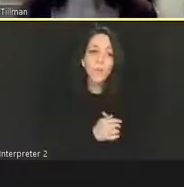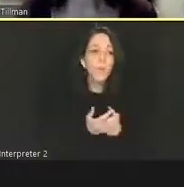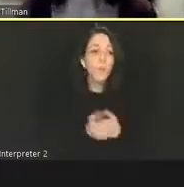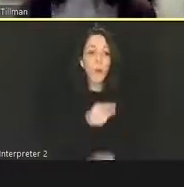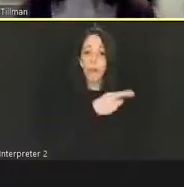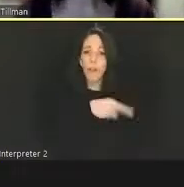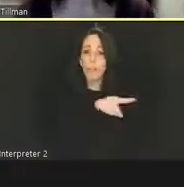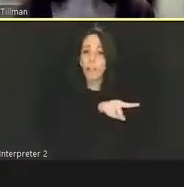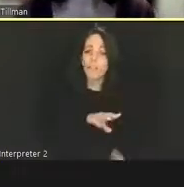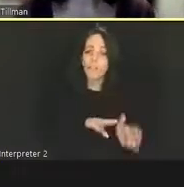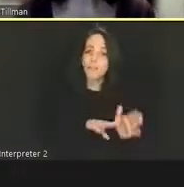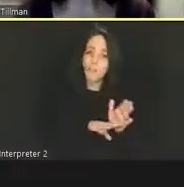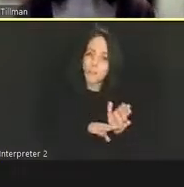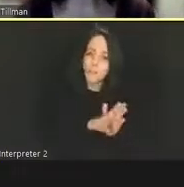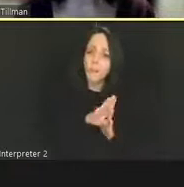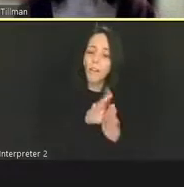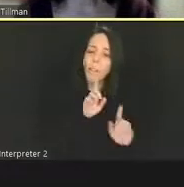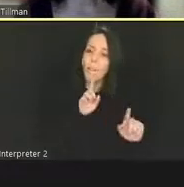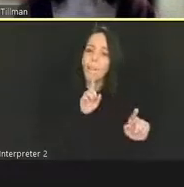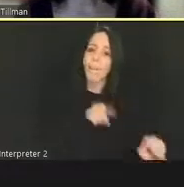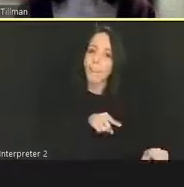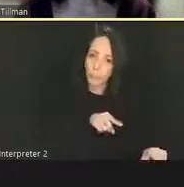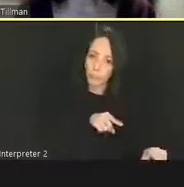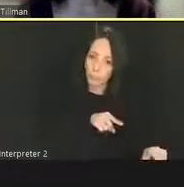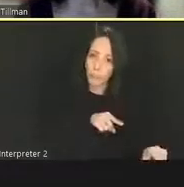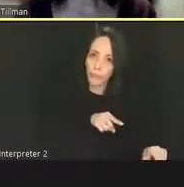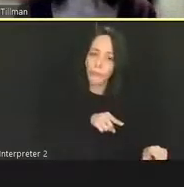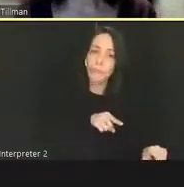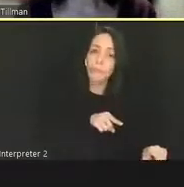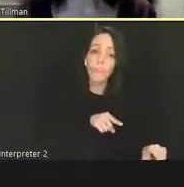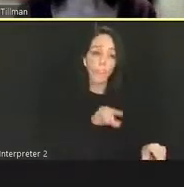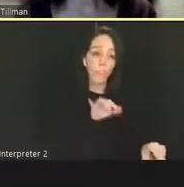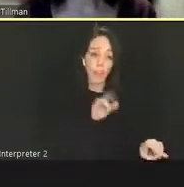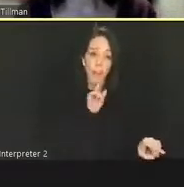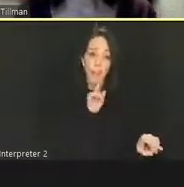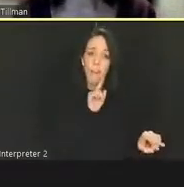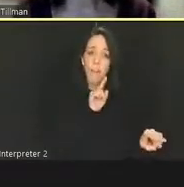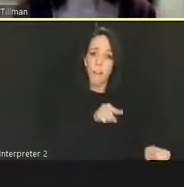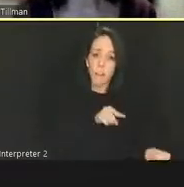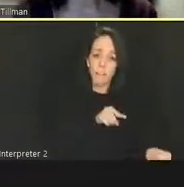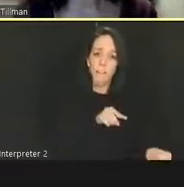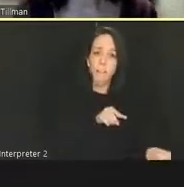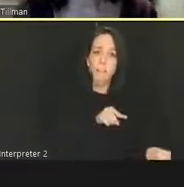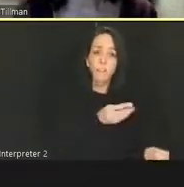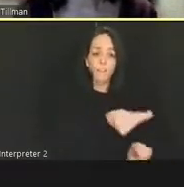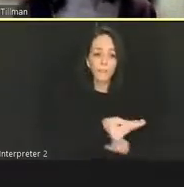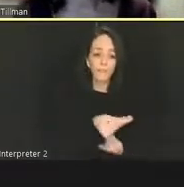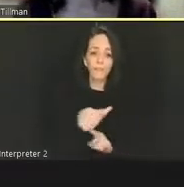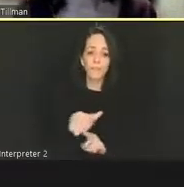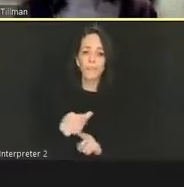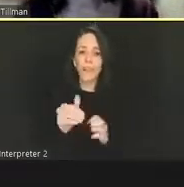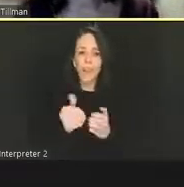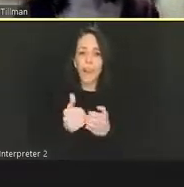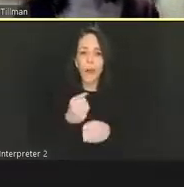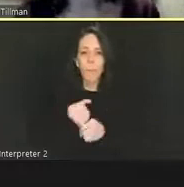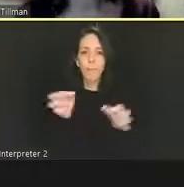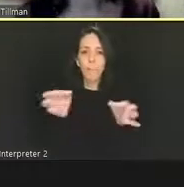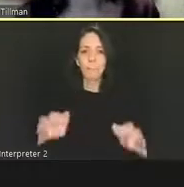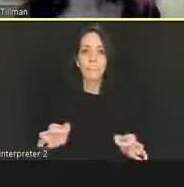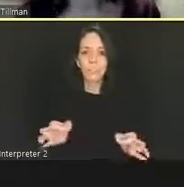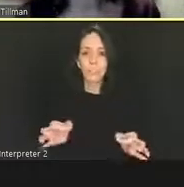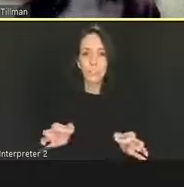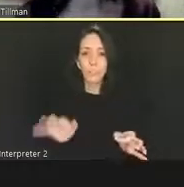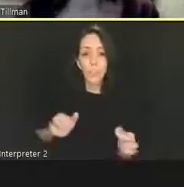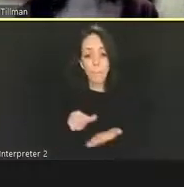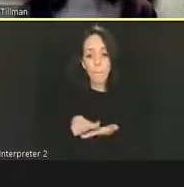the answers to those questions into the decisions that are made about how we invest